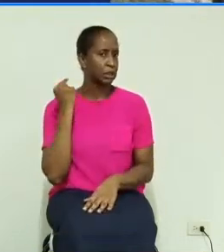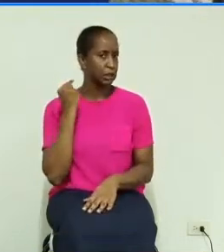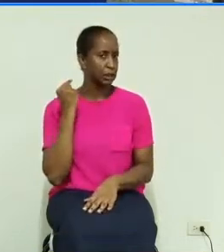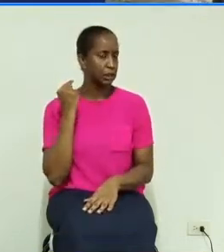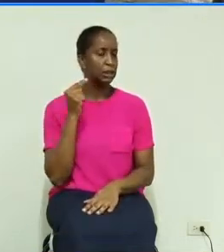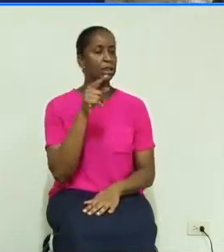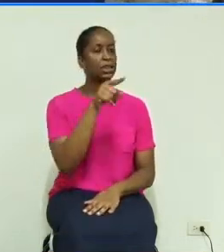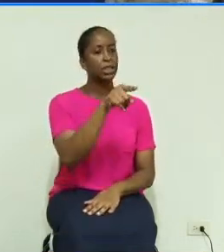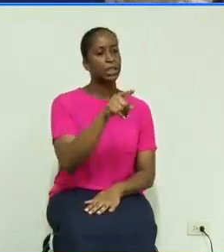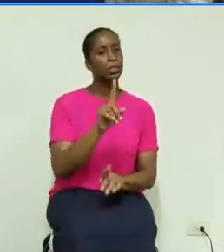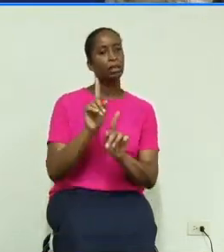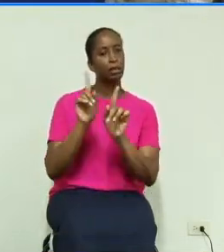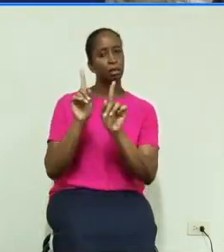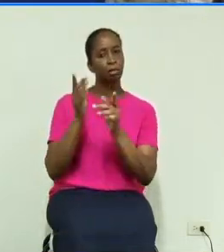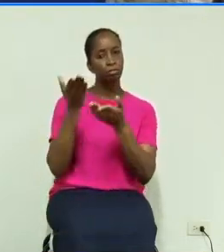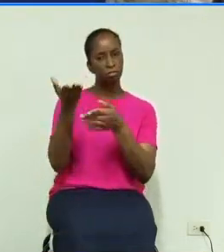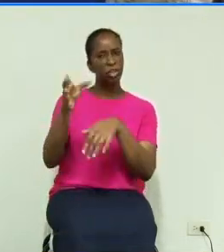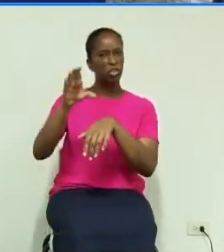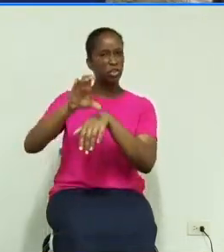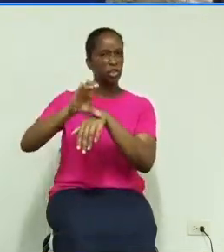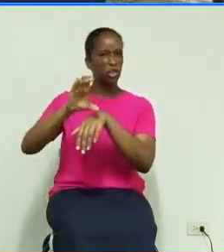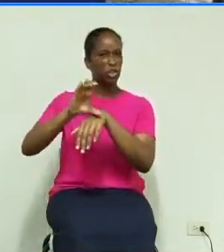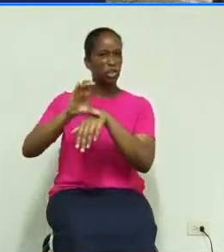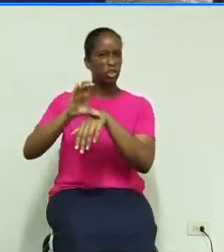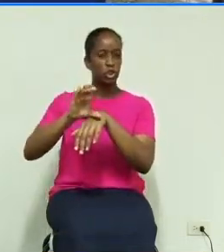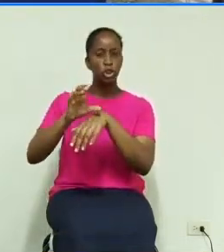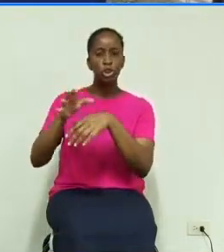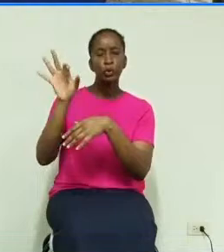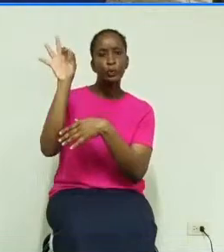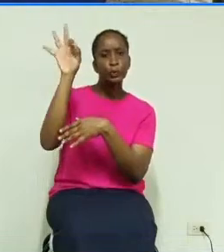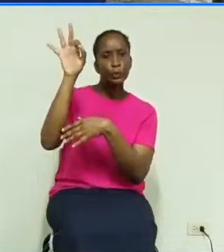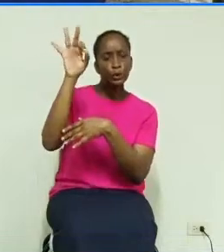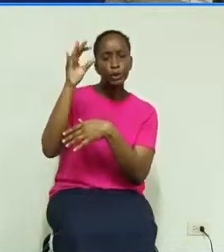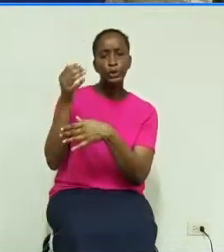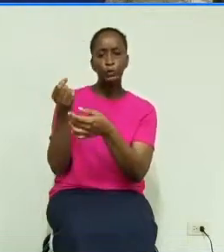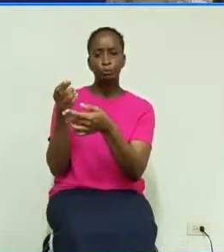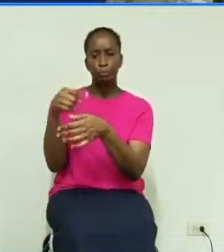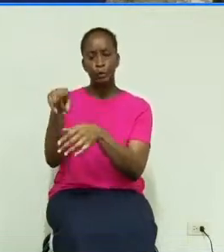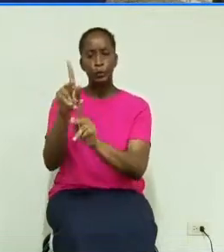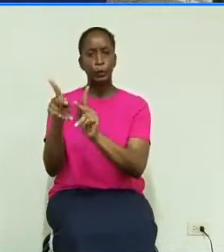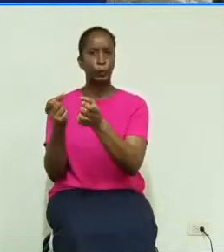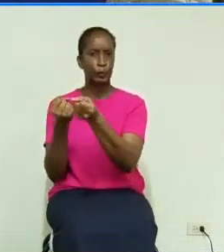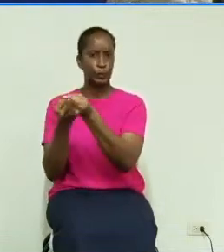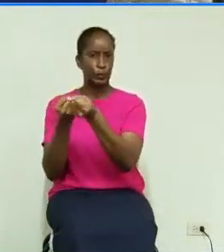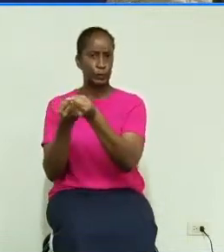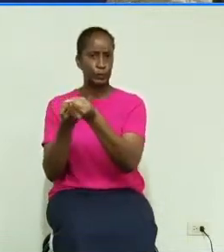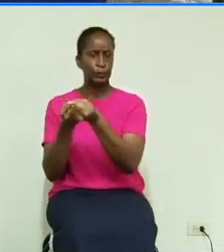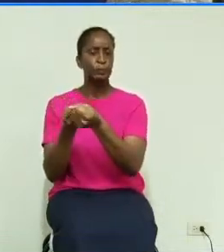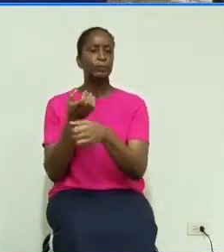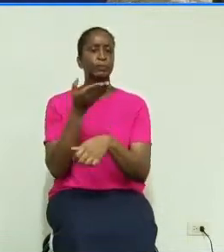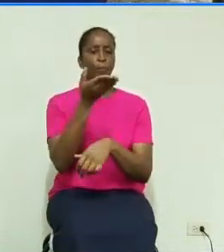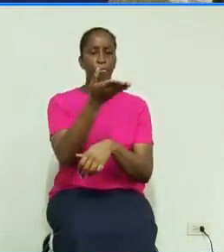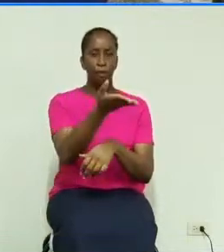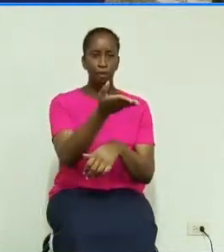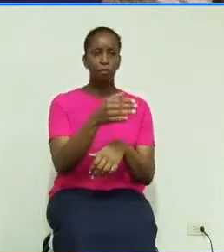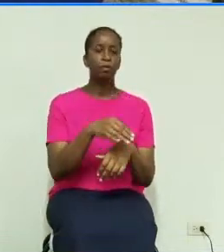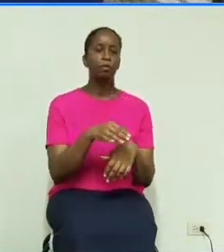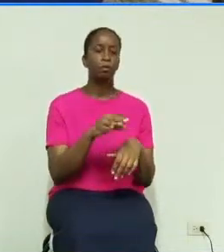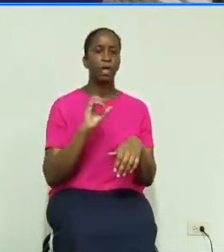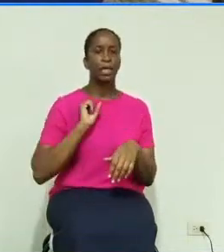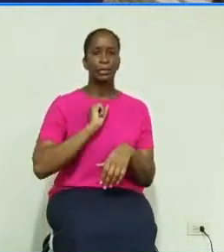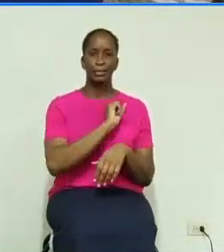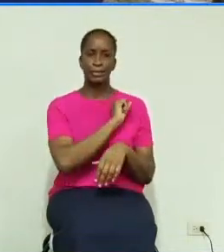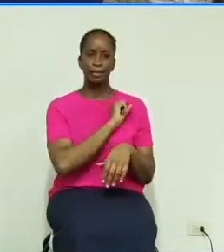their parishioners and are actually in the chamber while we're working and at the start. And I think it is merely